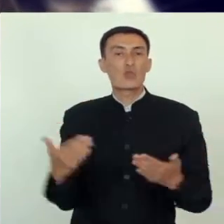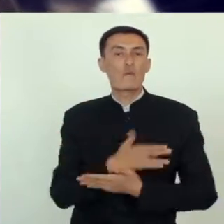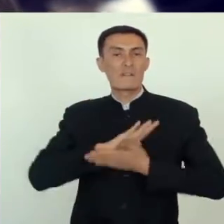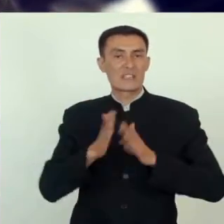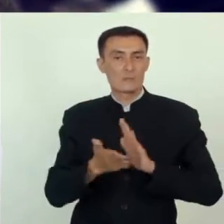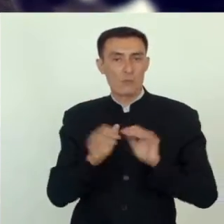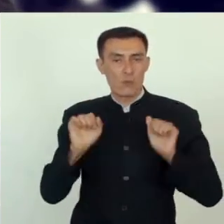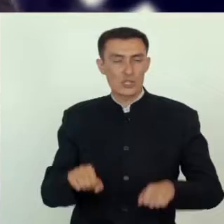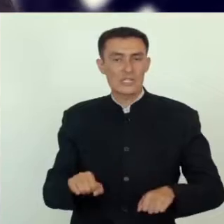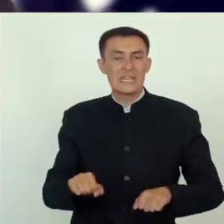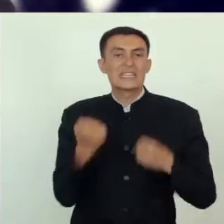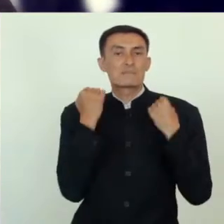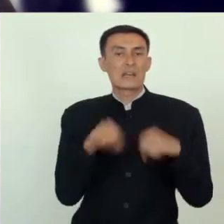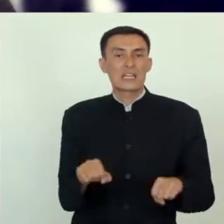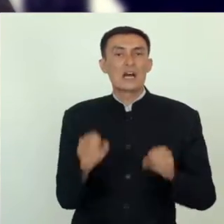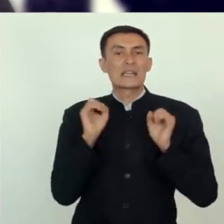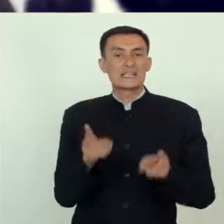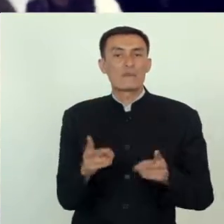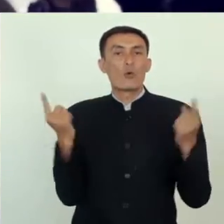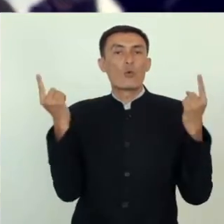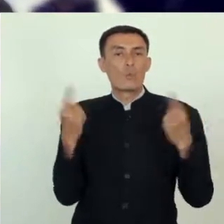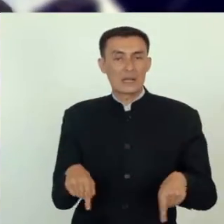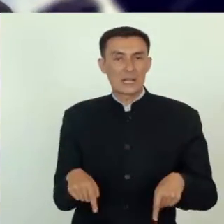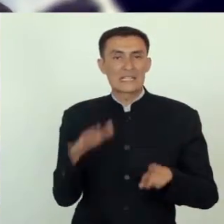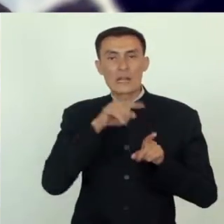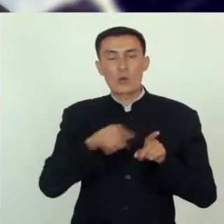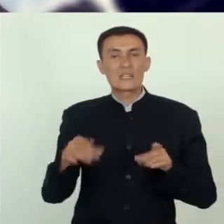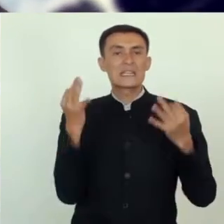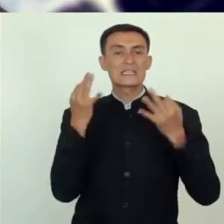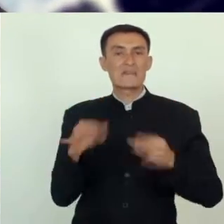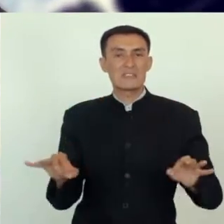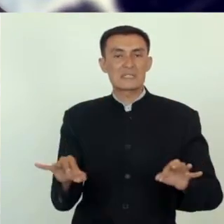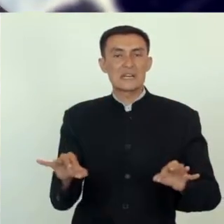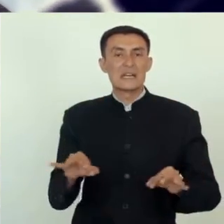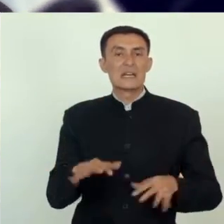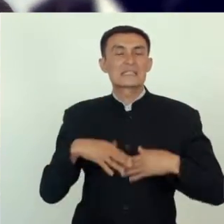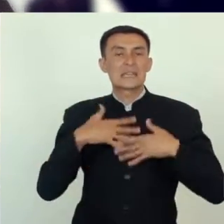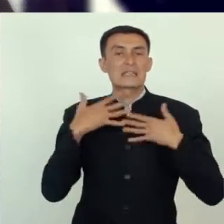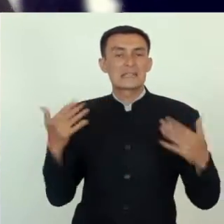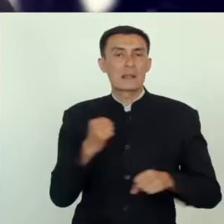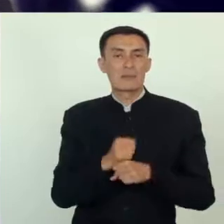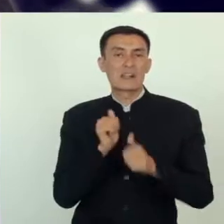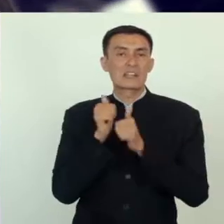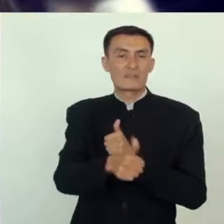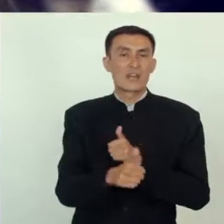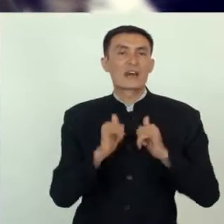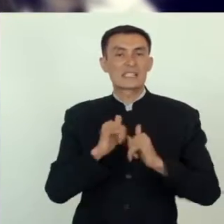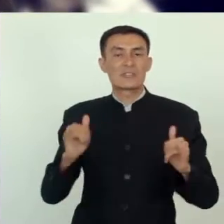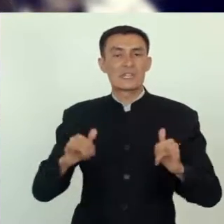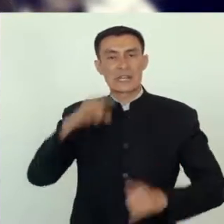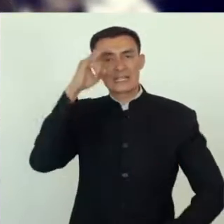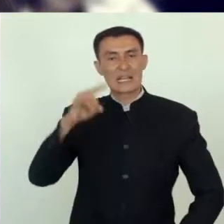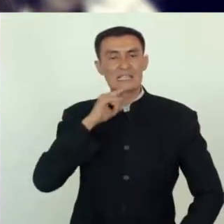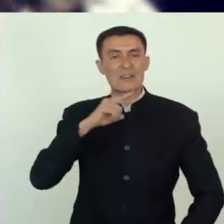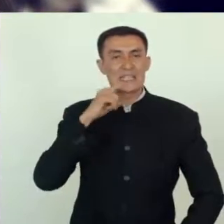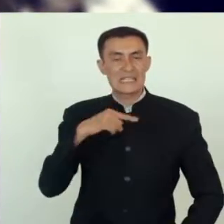its use. During the years of independence, an unprecedented move towards the development of the Kazakh language has occurred. Following the